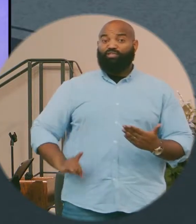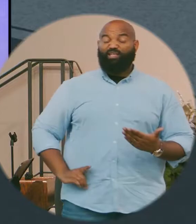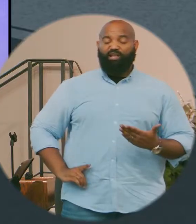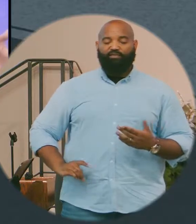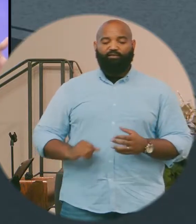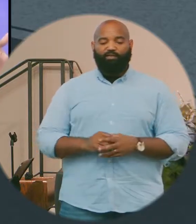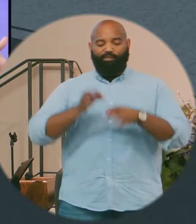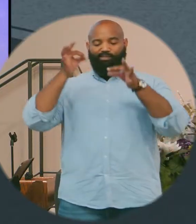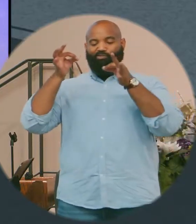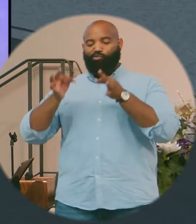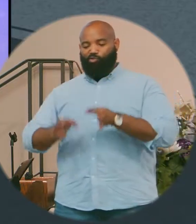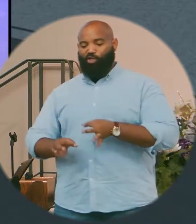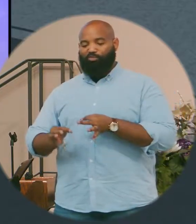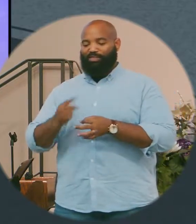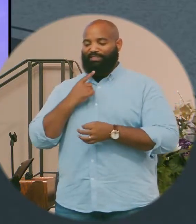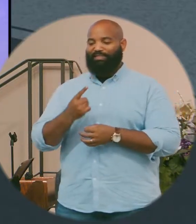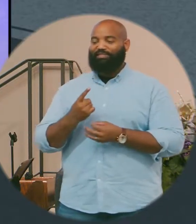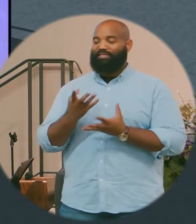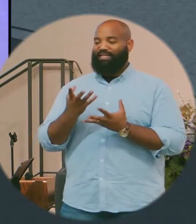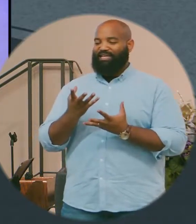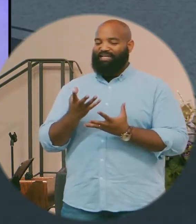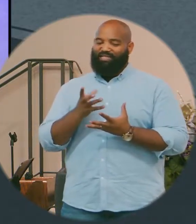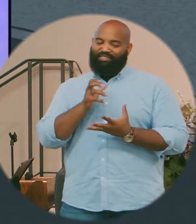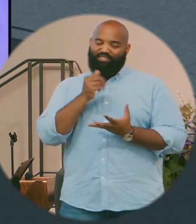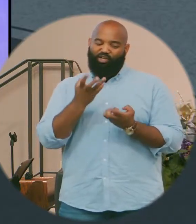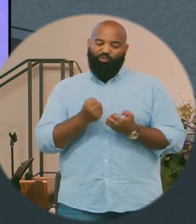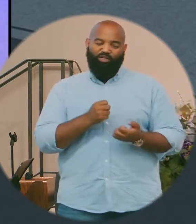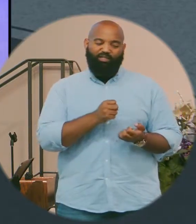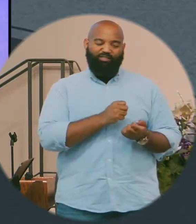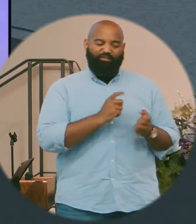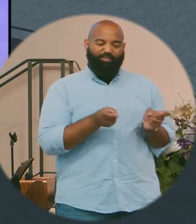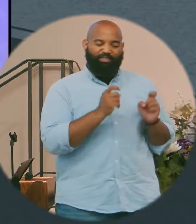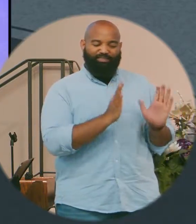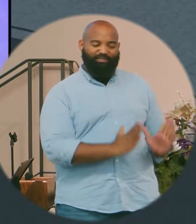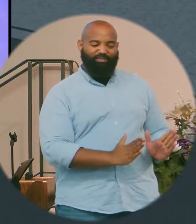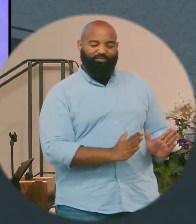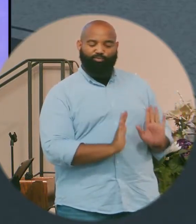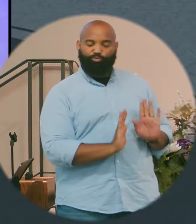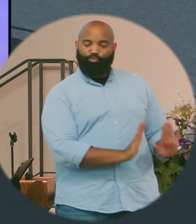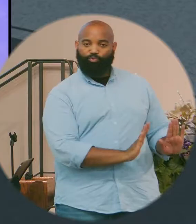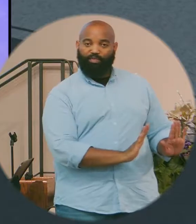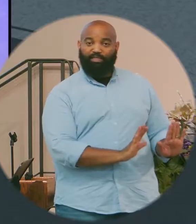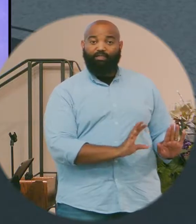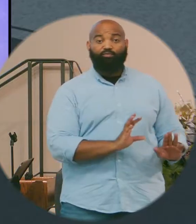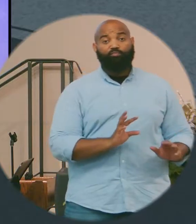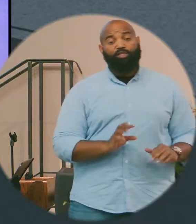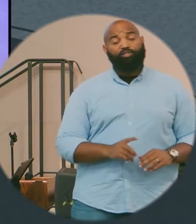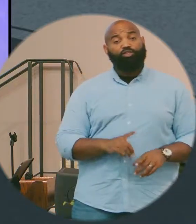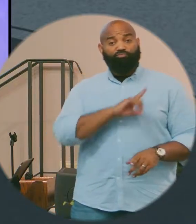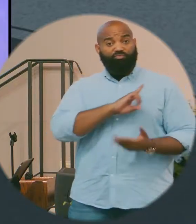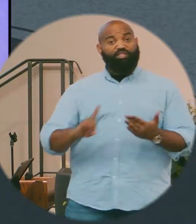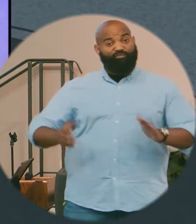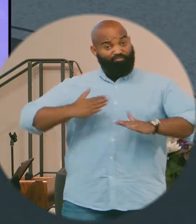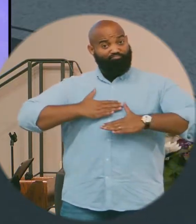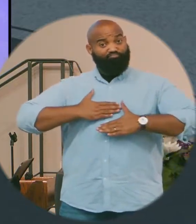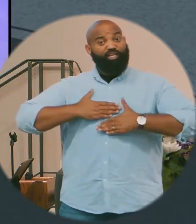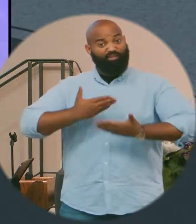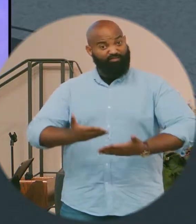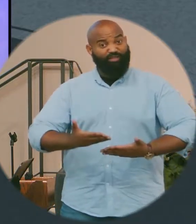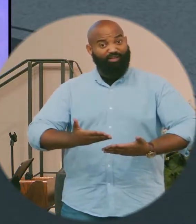David's determination not to be dirty is David's confession. Verses 1-6 speaks